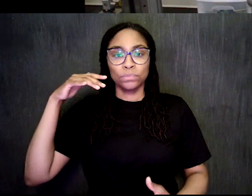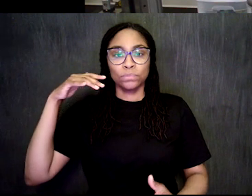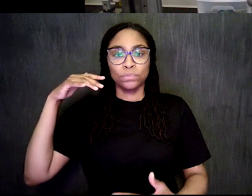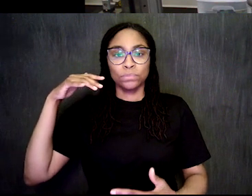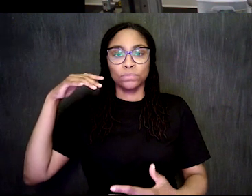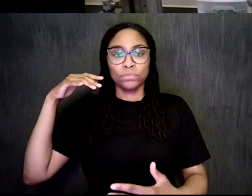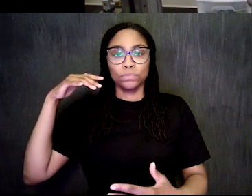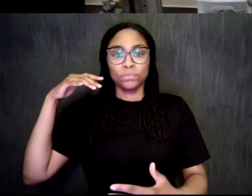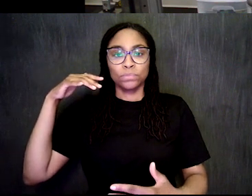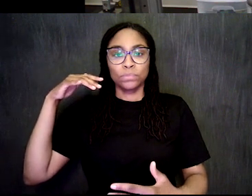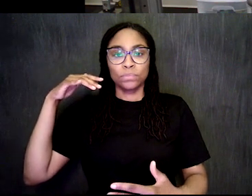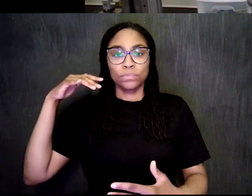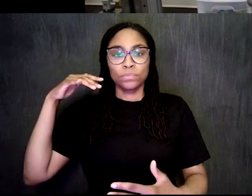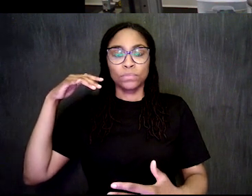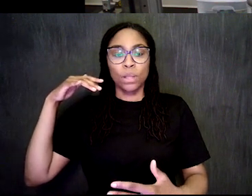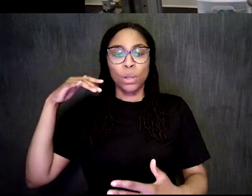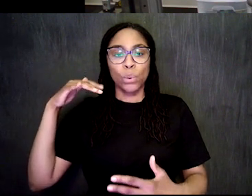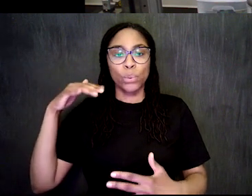Inhale.